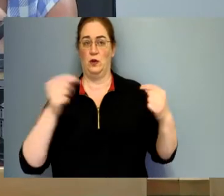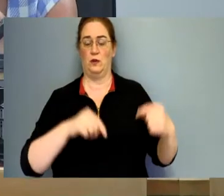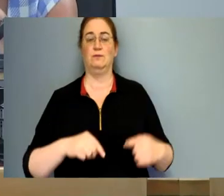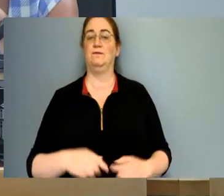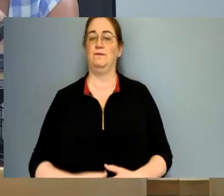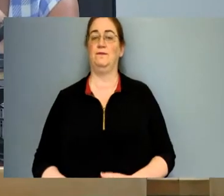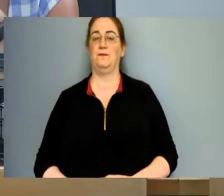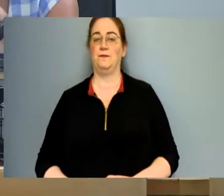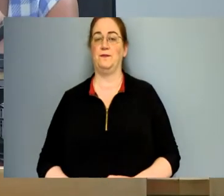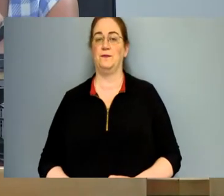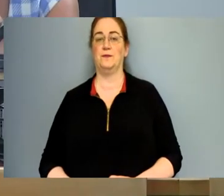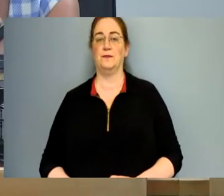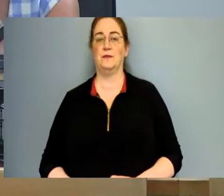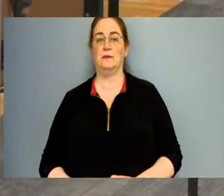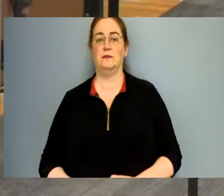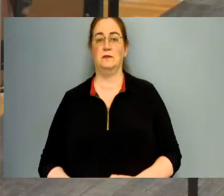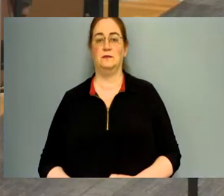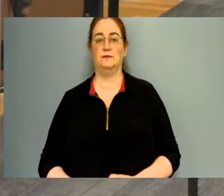here.